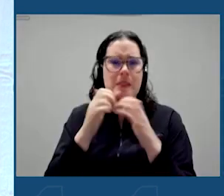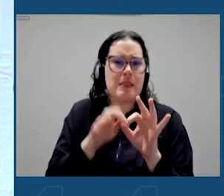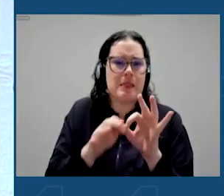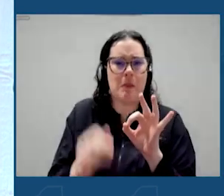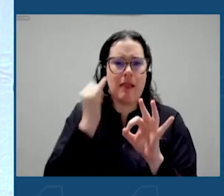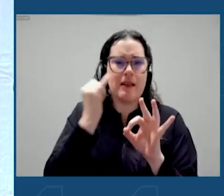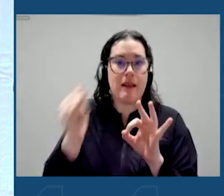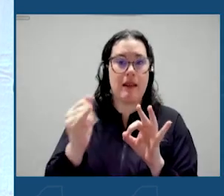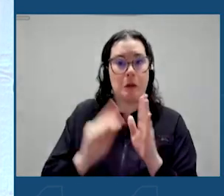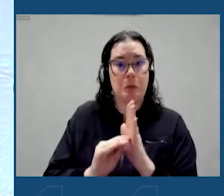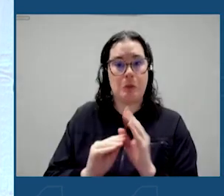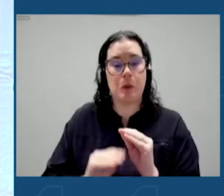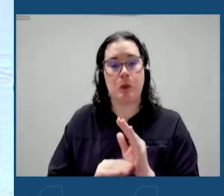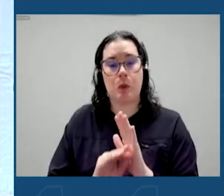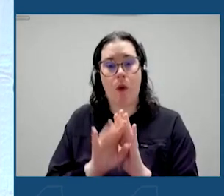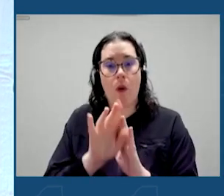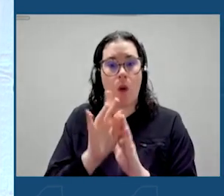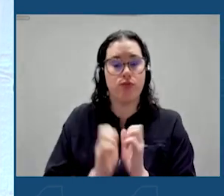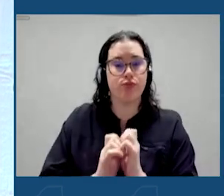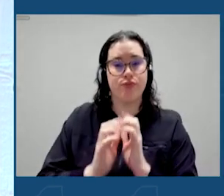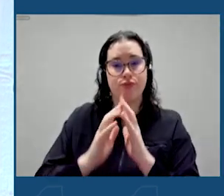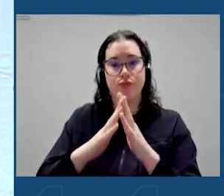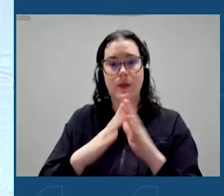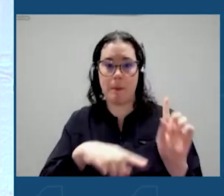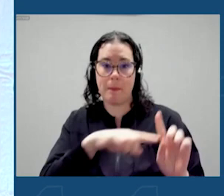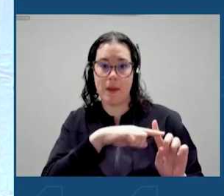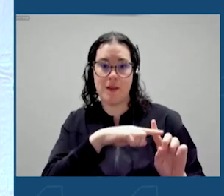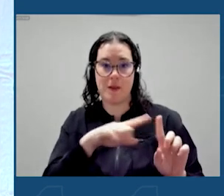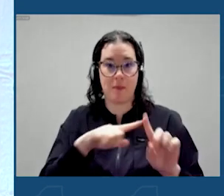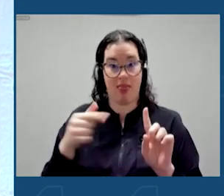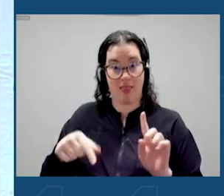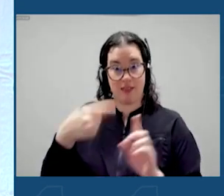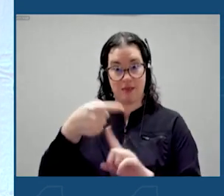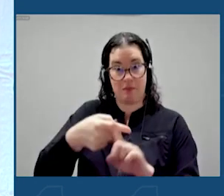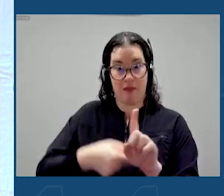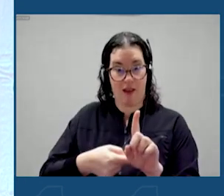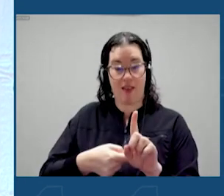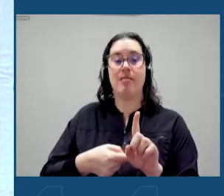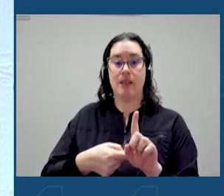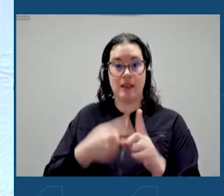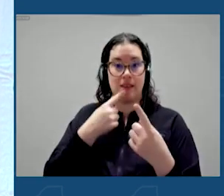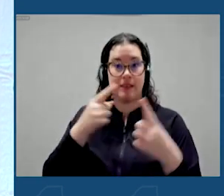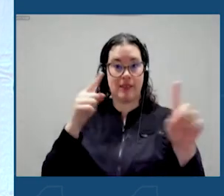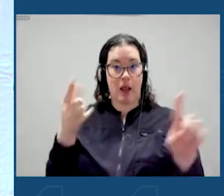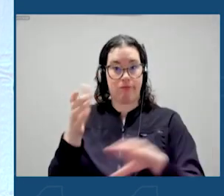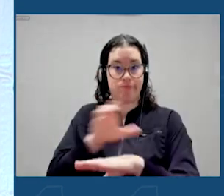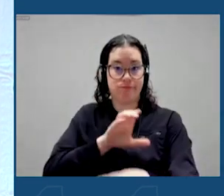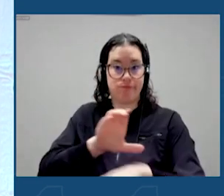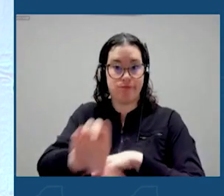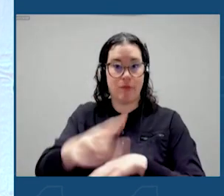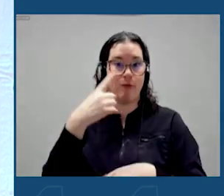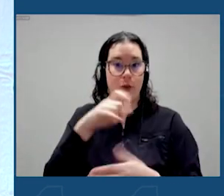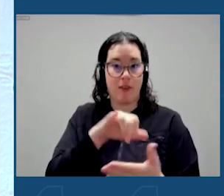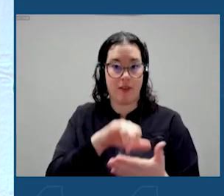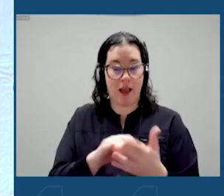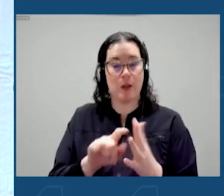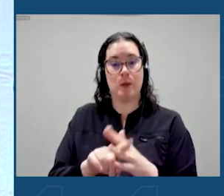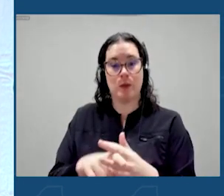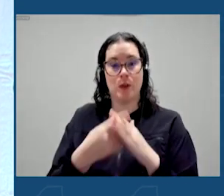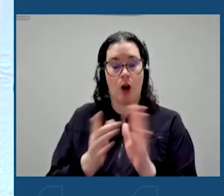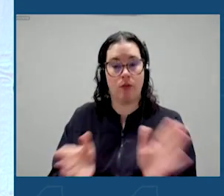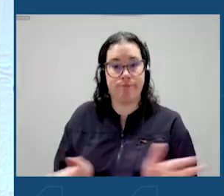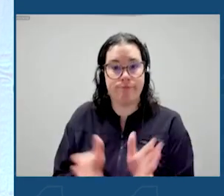good. And earlier this month, he announced a big down payment on that promise with a slate of reforms to speed up new housing